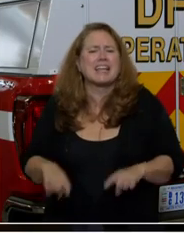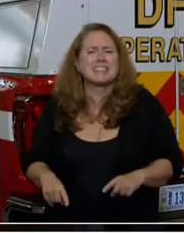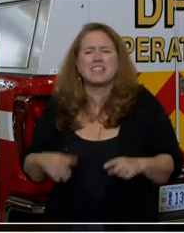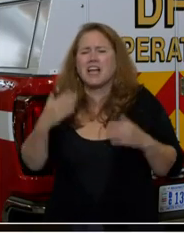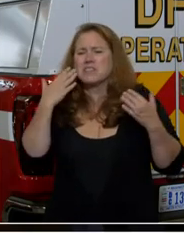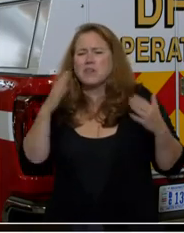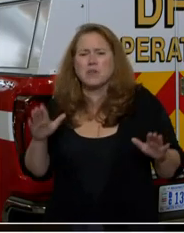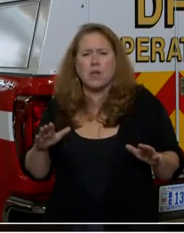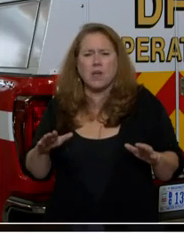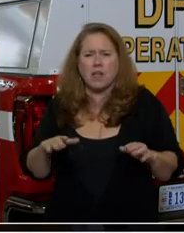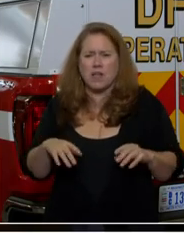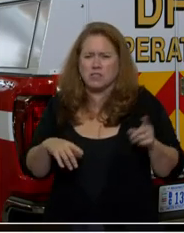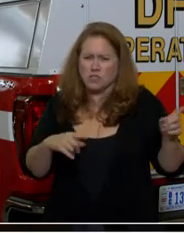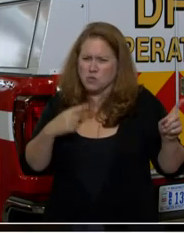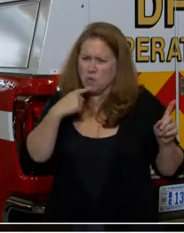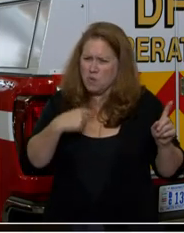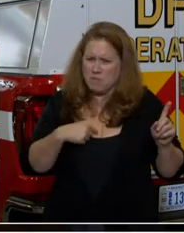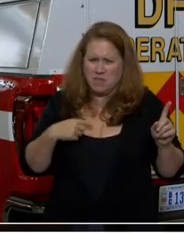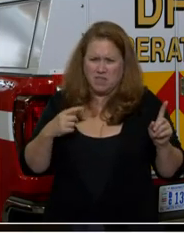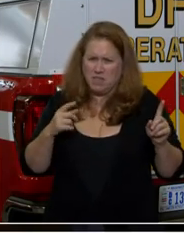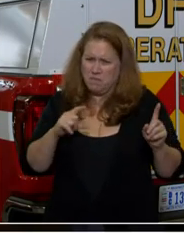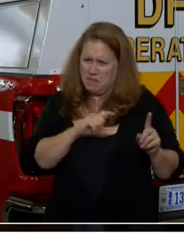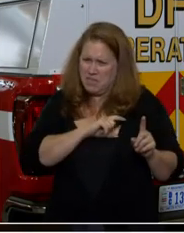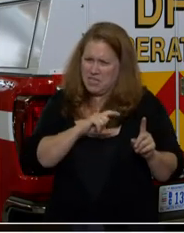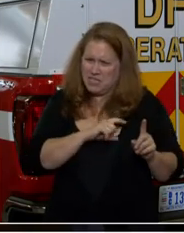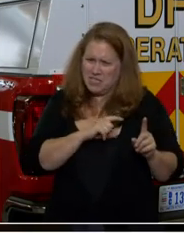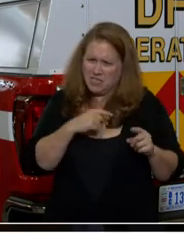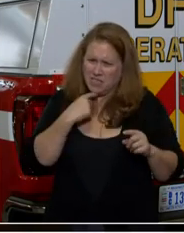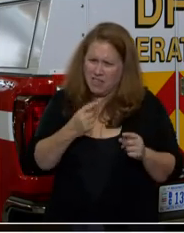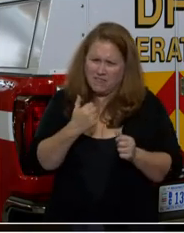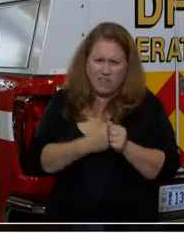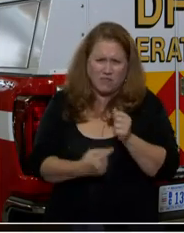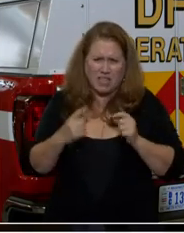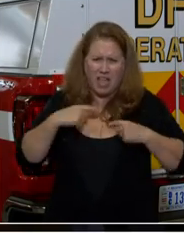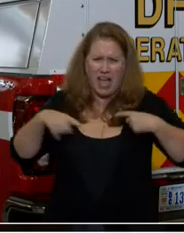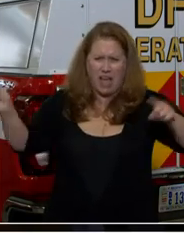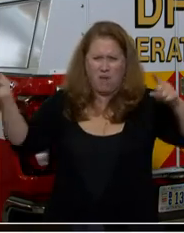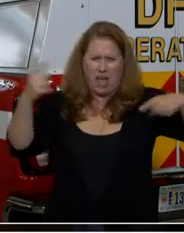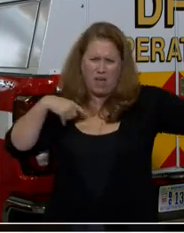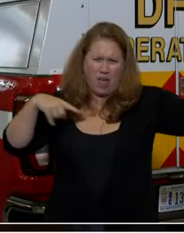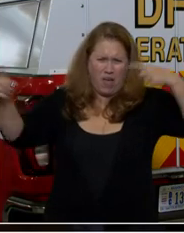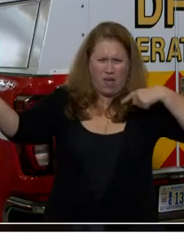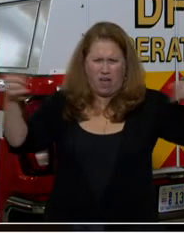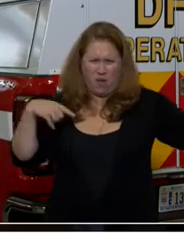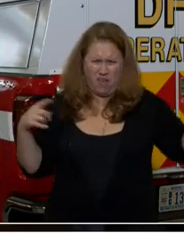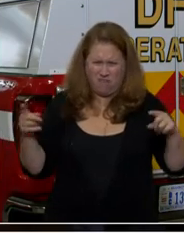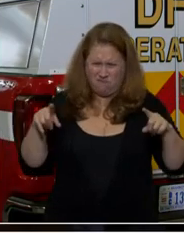airport. Knowing I had to get to work, but not really understanding why.